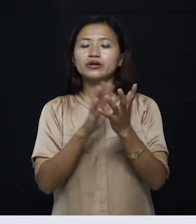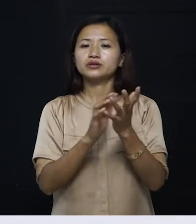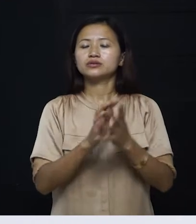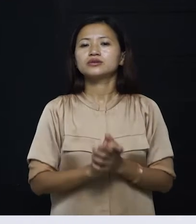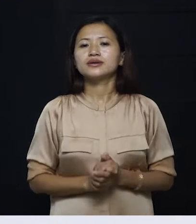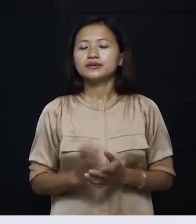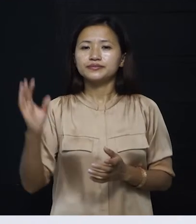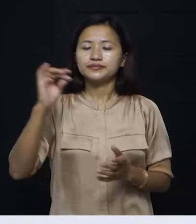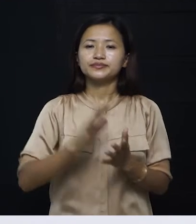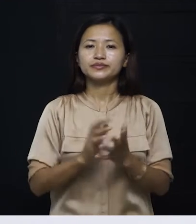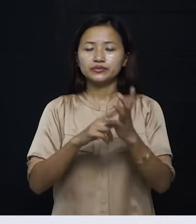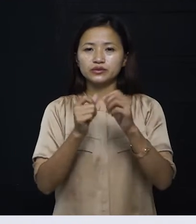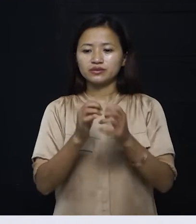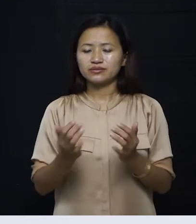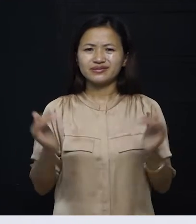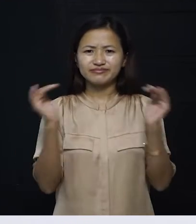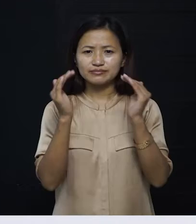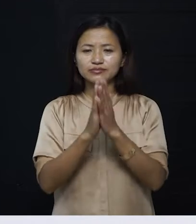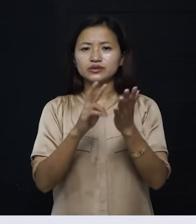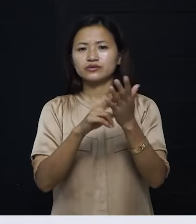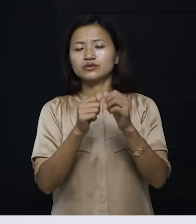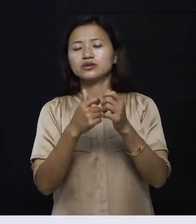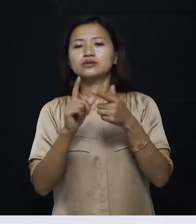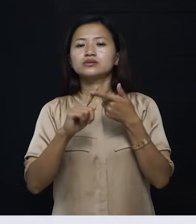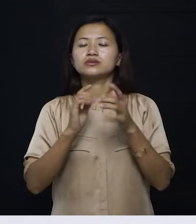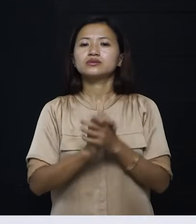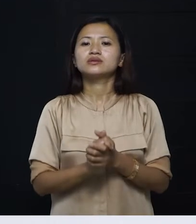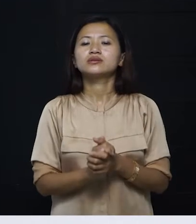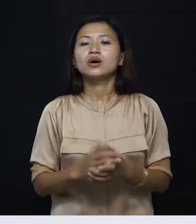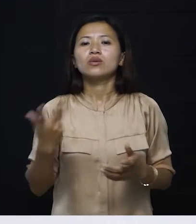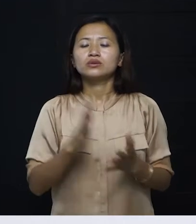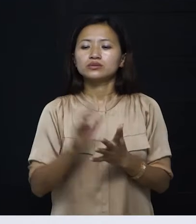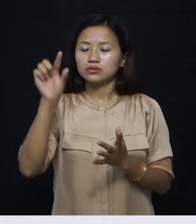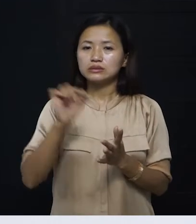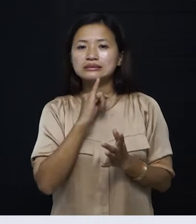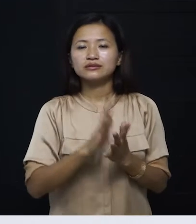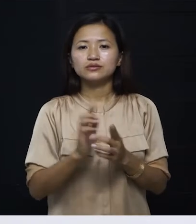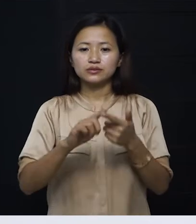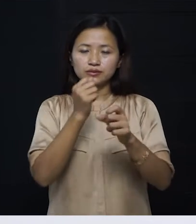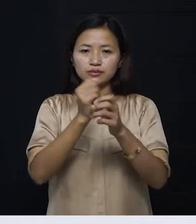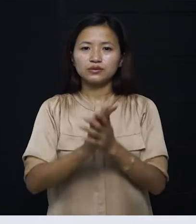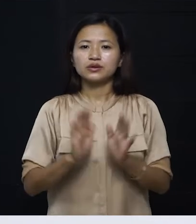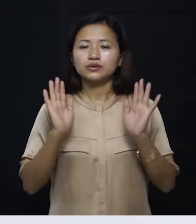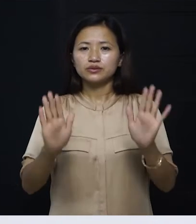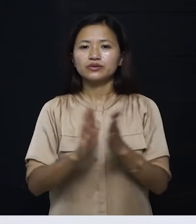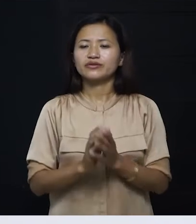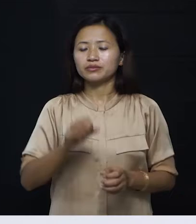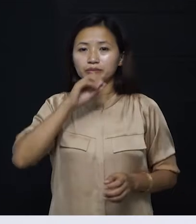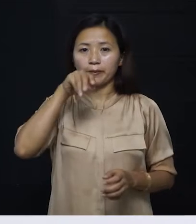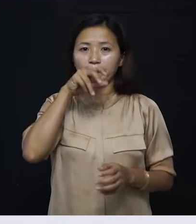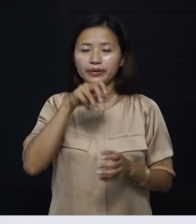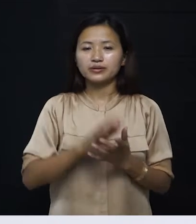again. Okay, there was no equal value, so to say. So what we can do is, for example, I have a pig, you have a chicken,